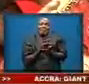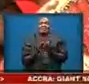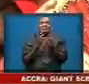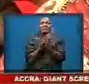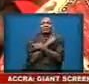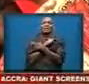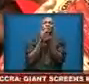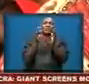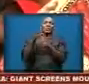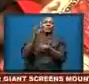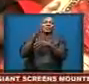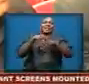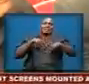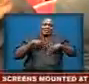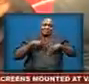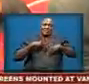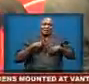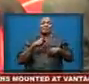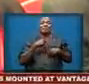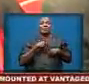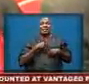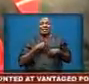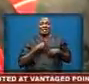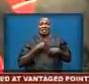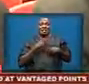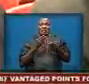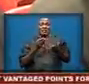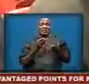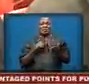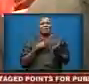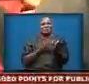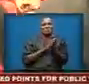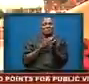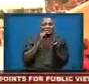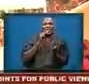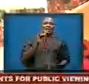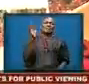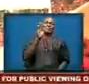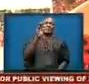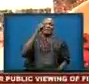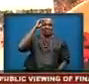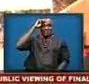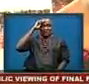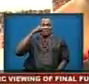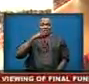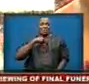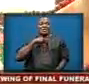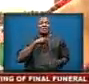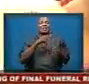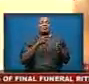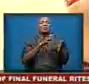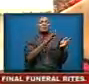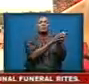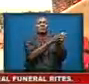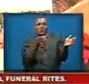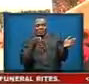Joe. Now when you have a panda, I wish my president farewell journey. I am a role model, I